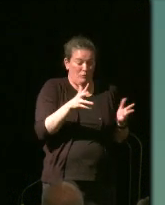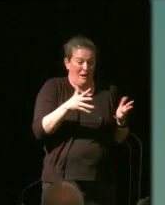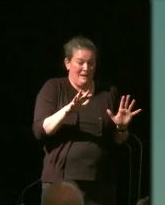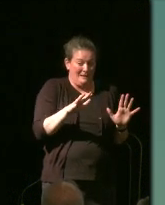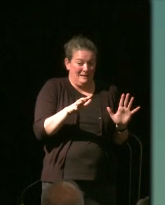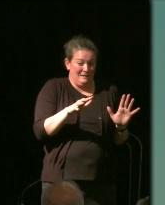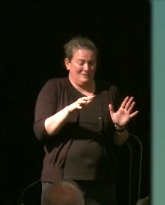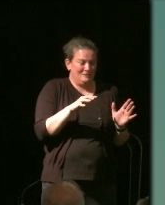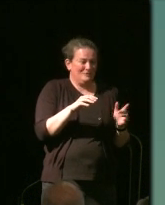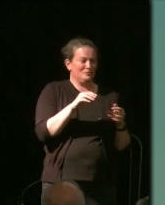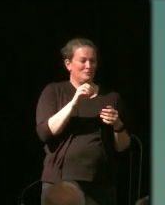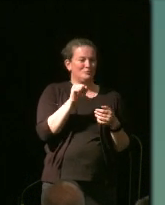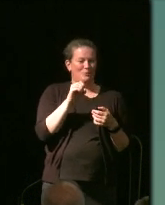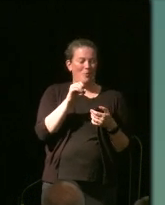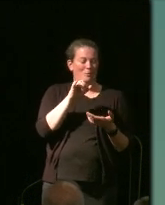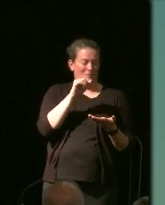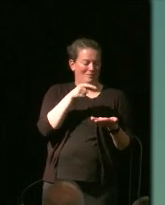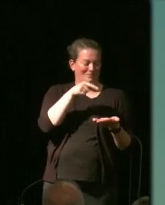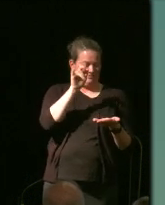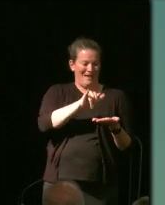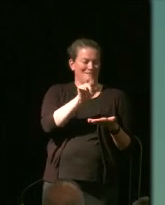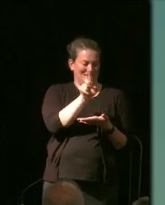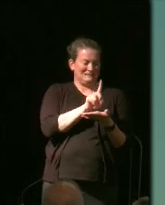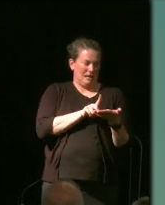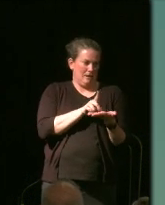there. So